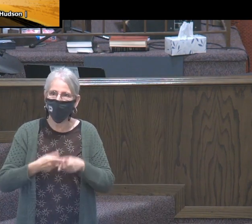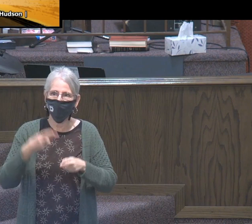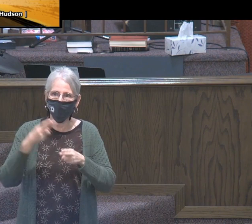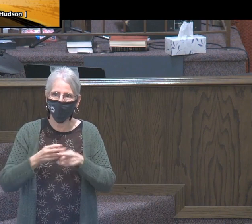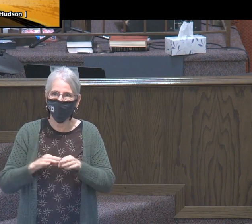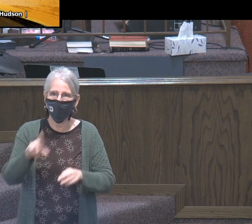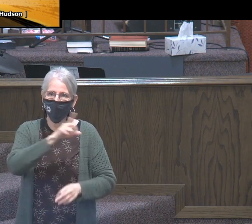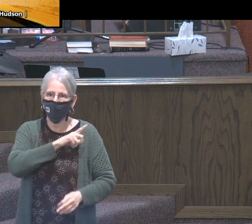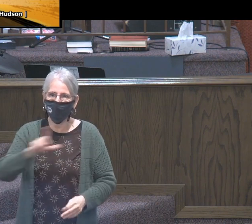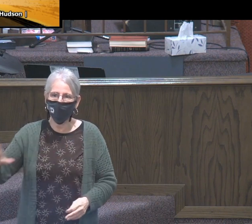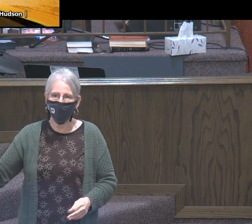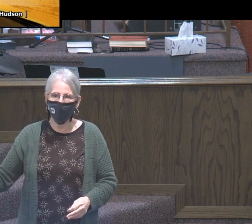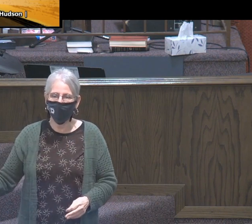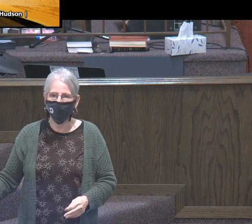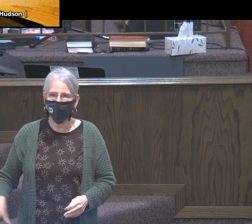the name of the